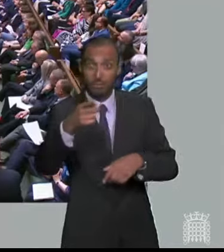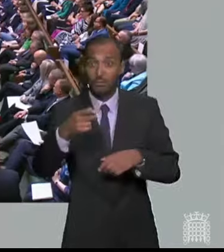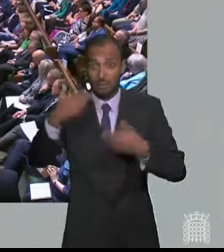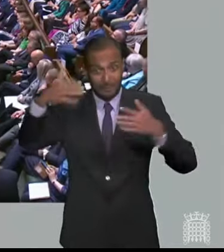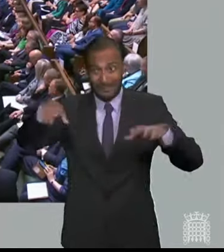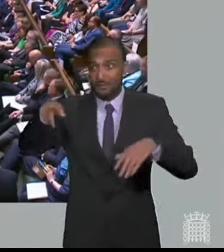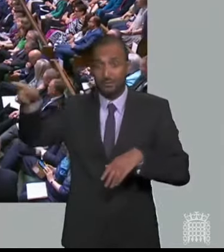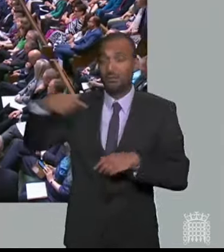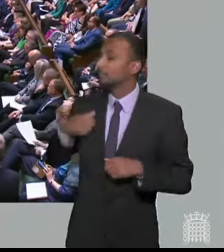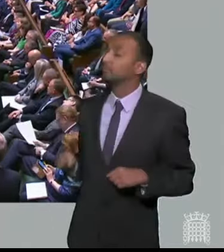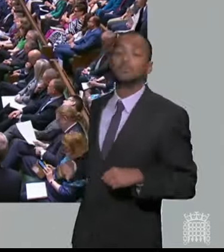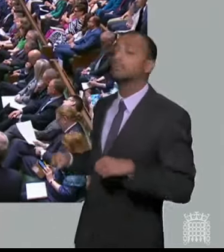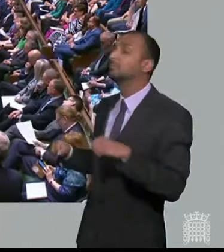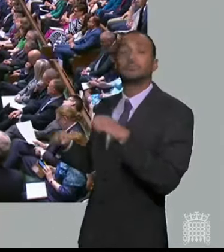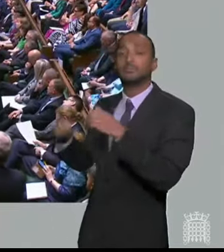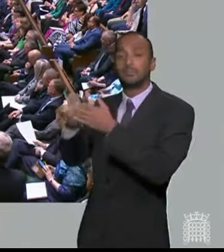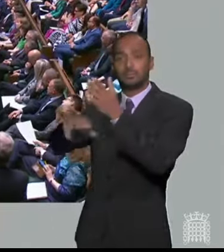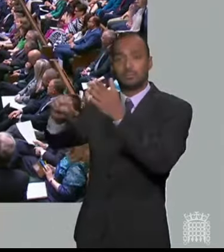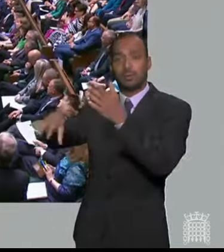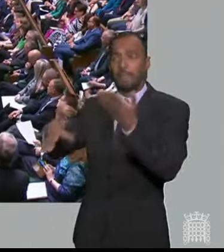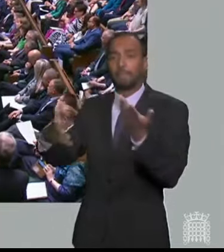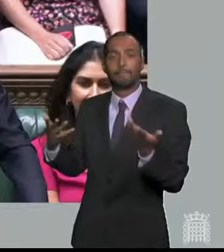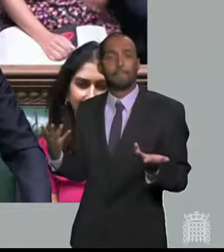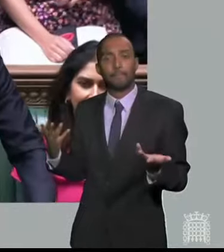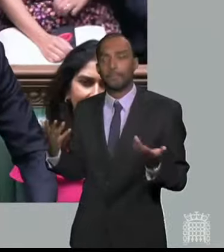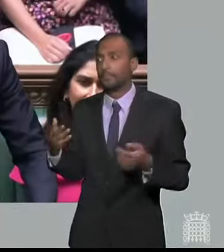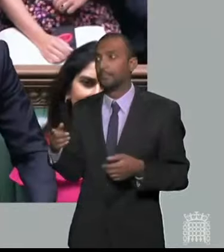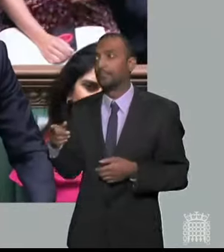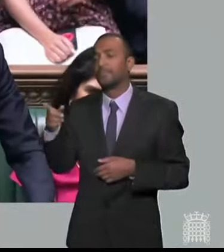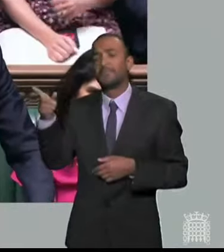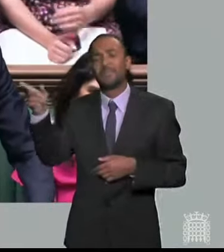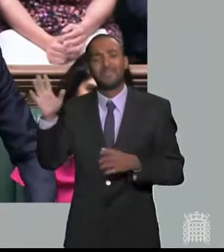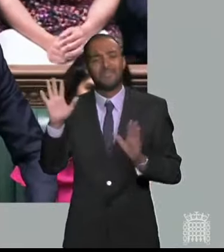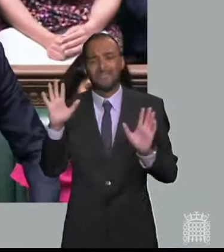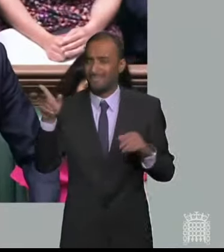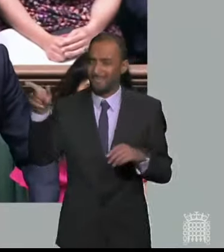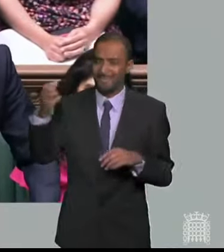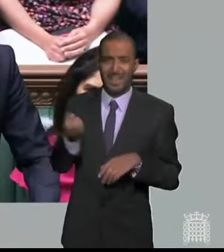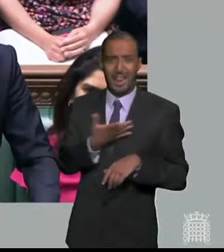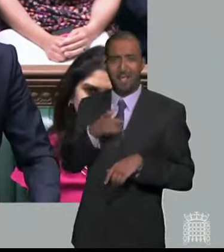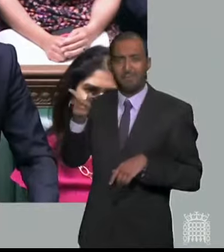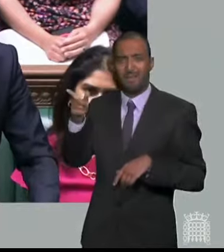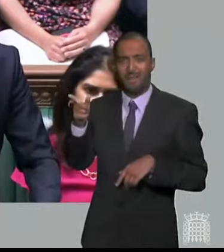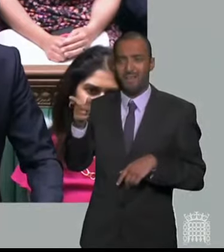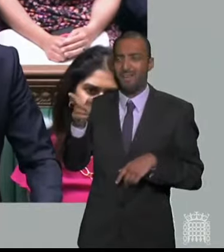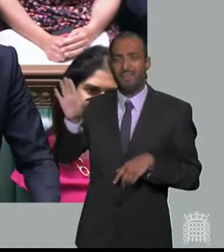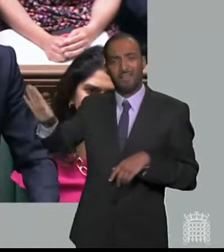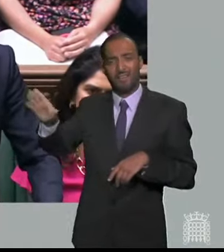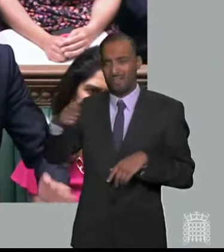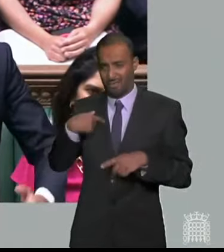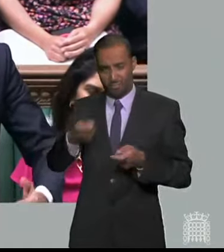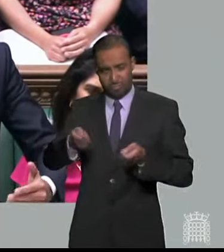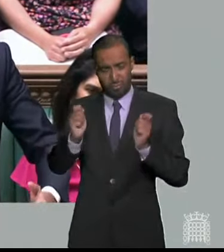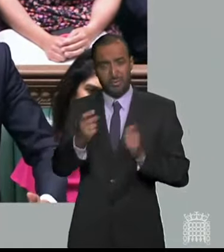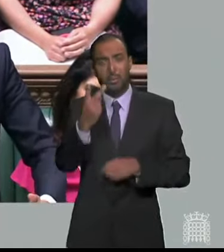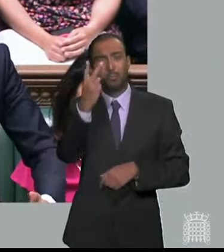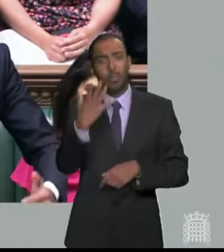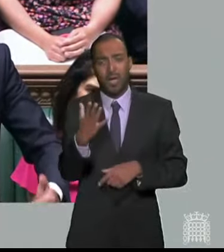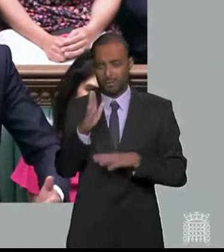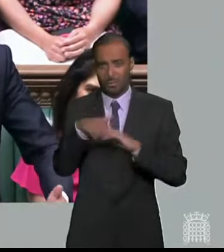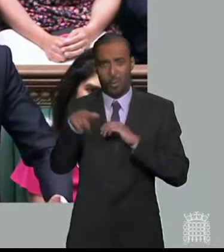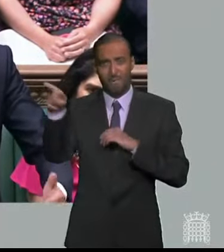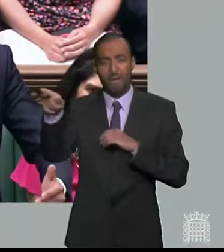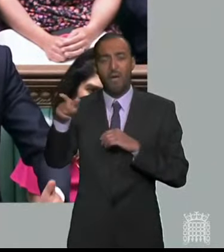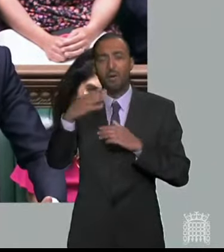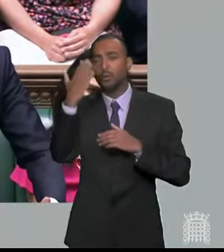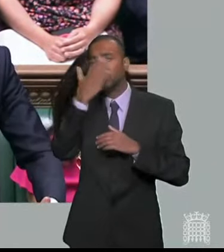Mr. Speaker, the honourable gentleman has now brought up twice the Labour school rebuildings programme. He's now brought it up twice. So let's just look at that and